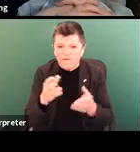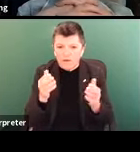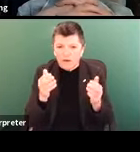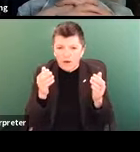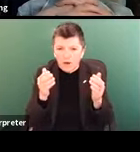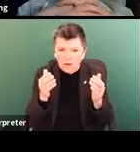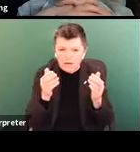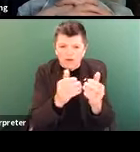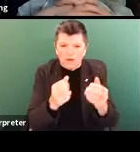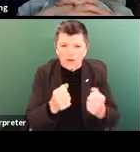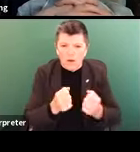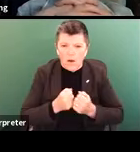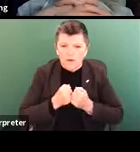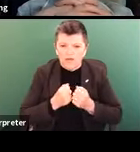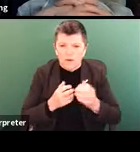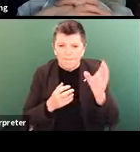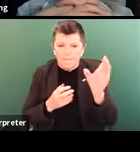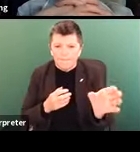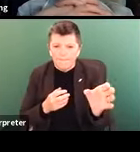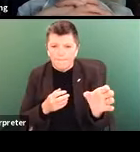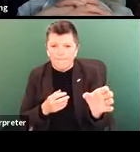and the